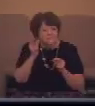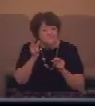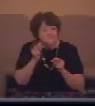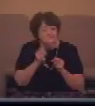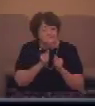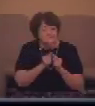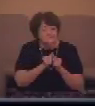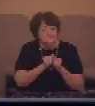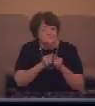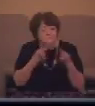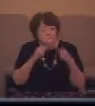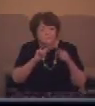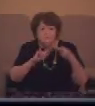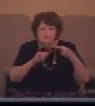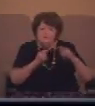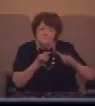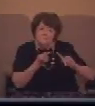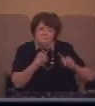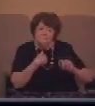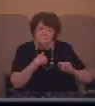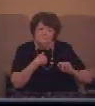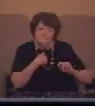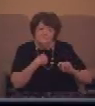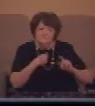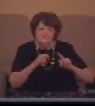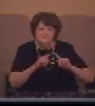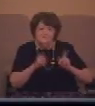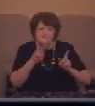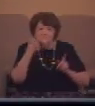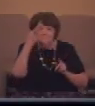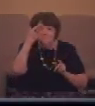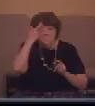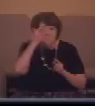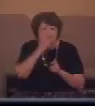on me are hurled.